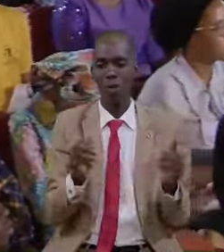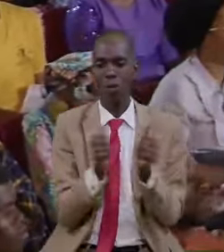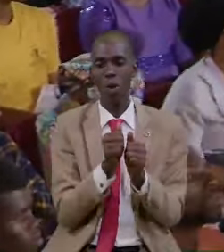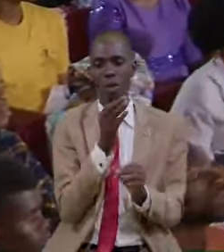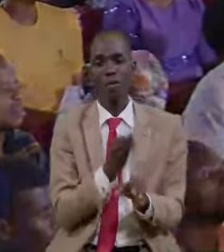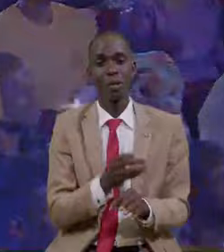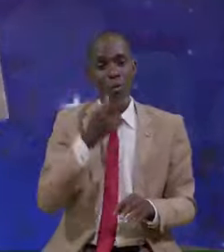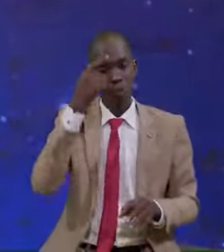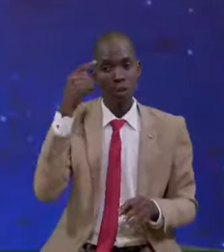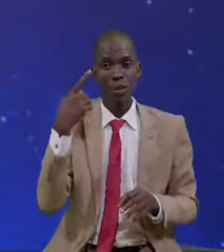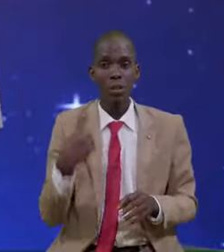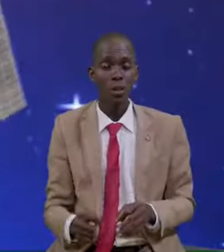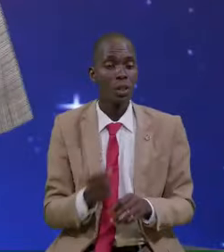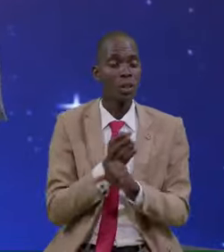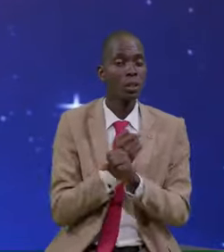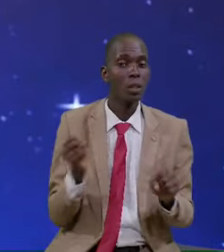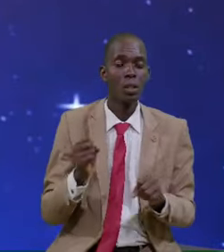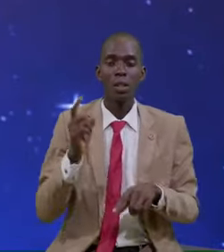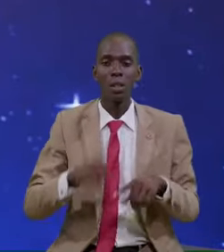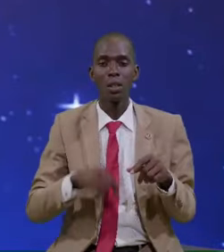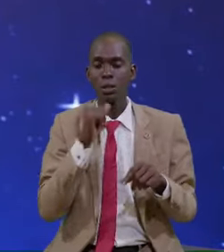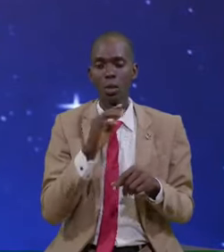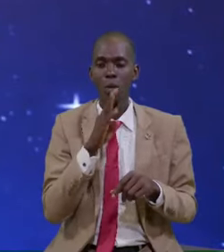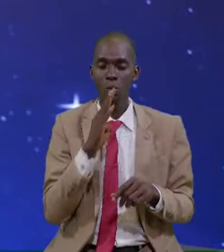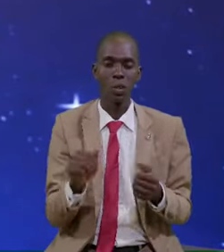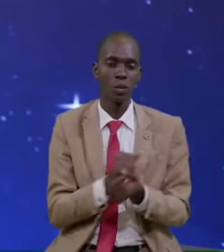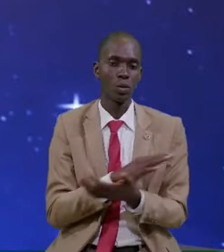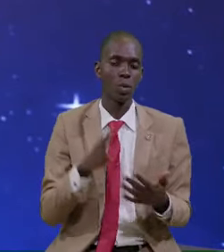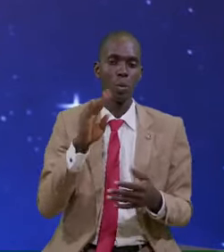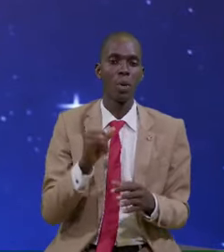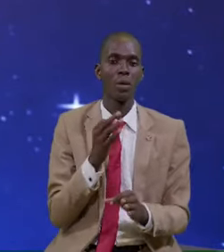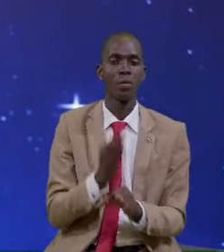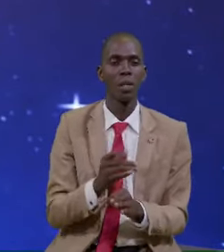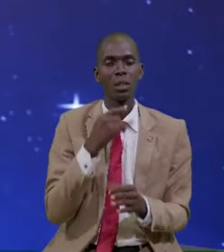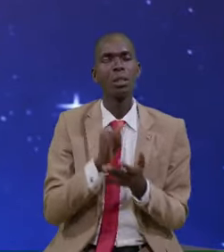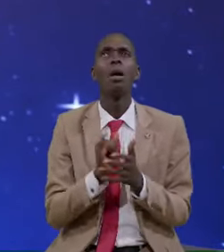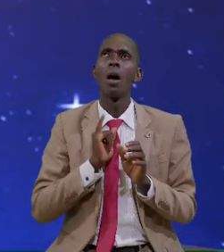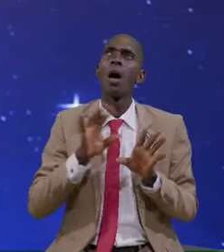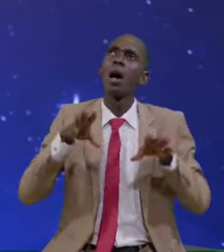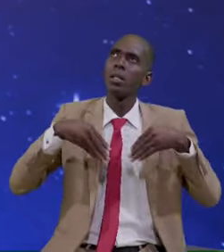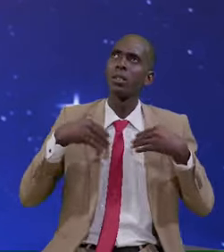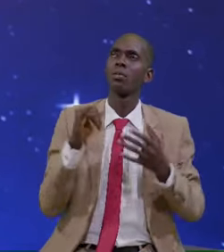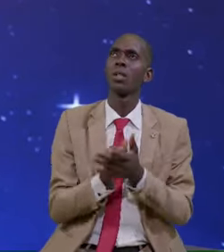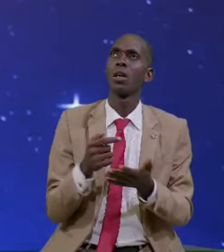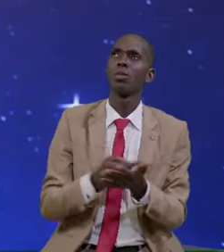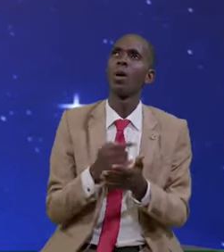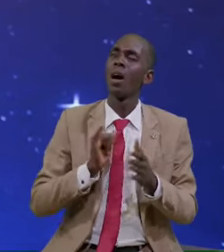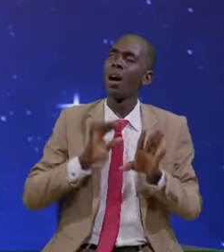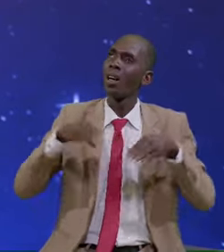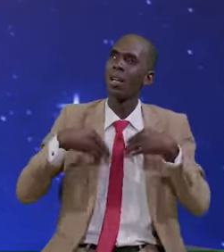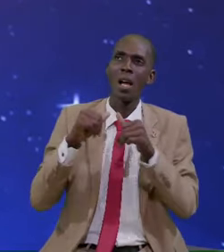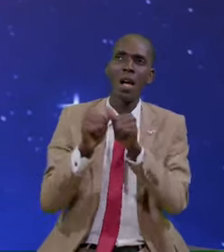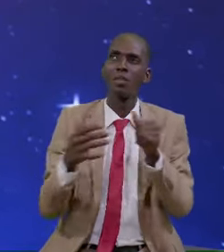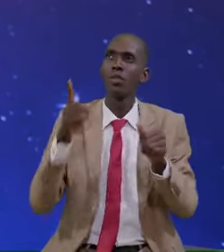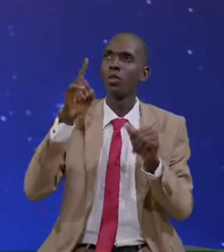by faith. Once you have faith in the Lord and say, Lord, I accept that. The gospel, everything you said at Calvary,